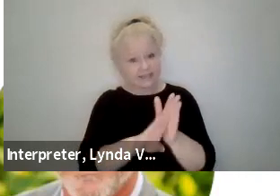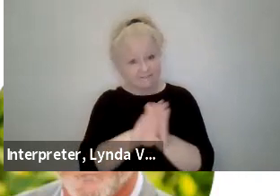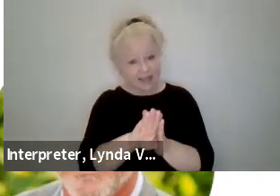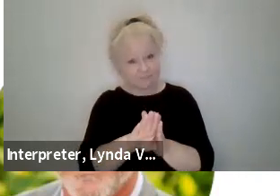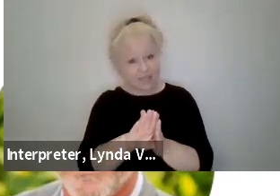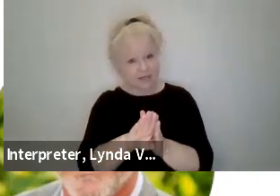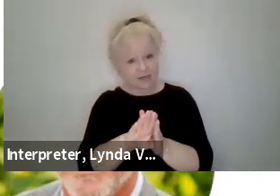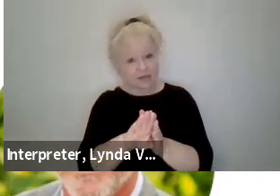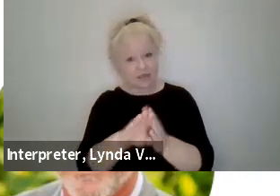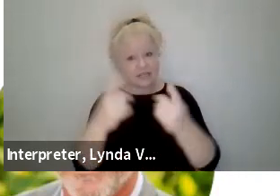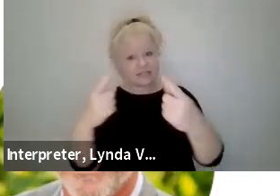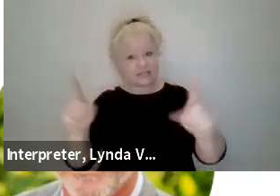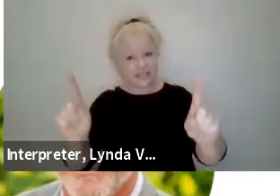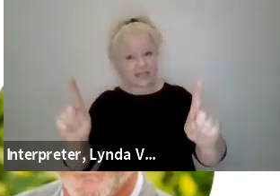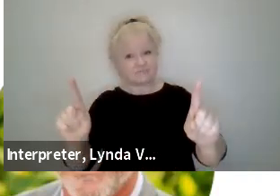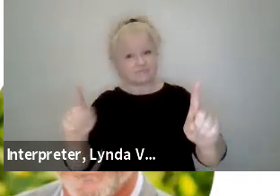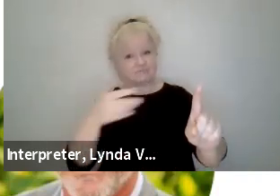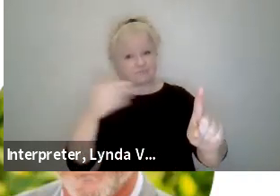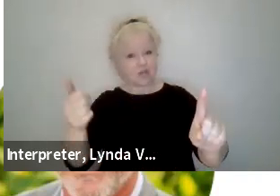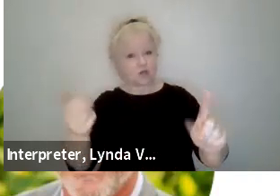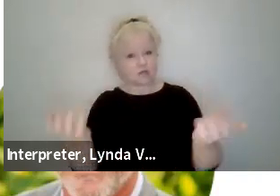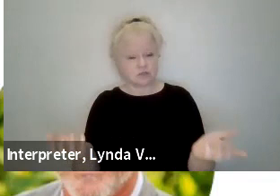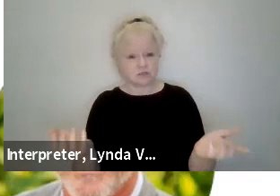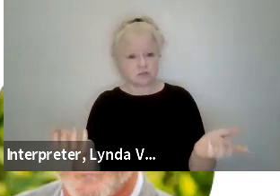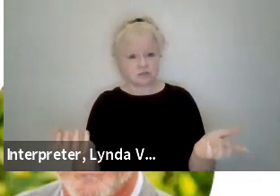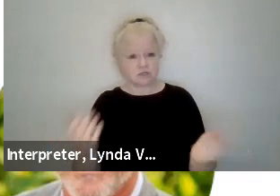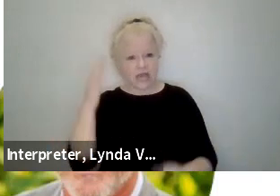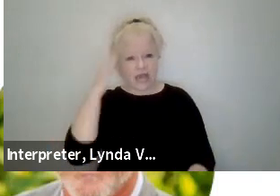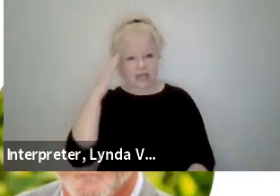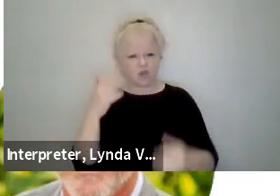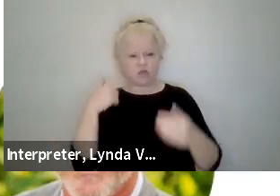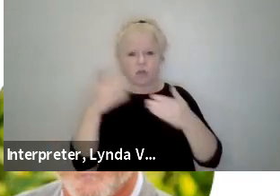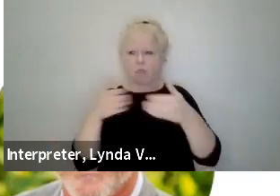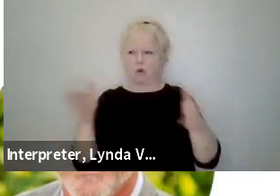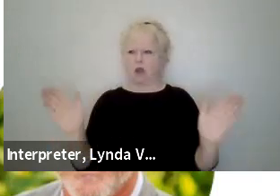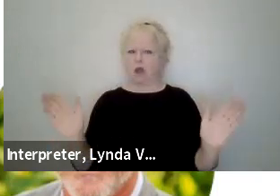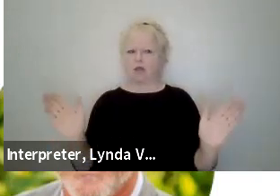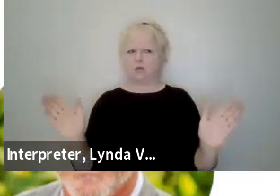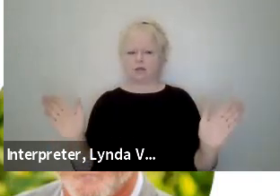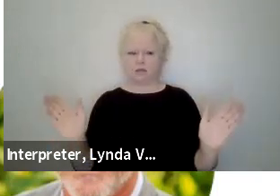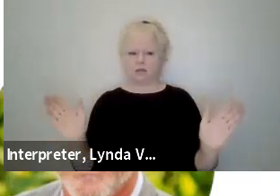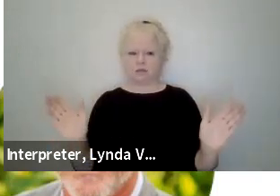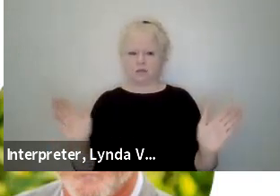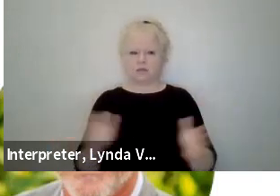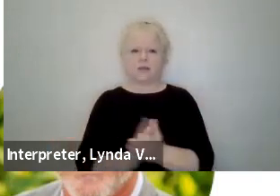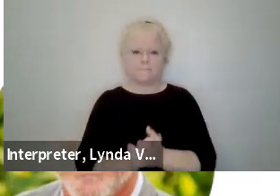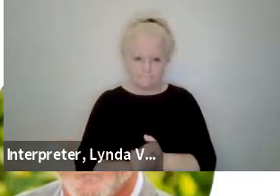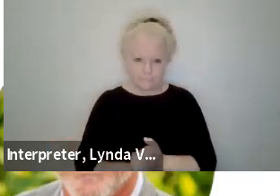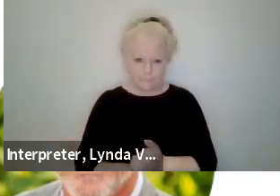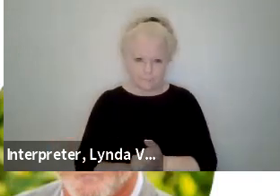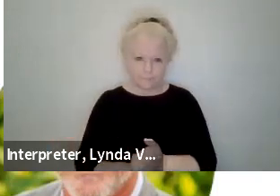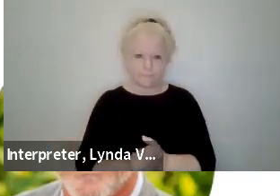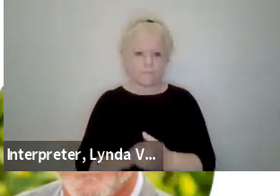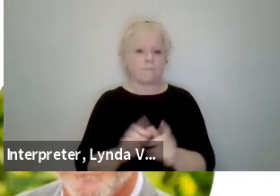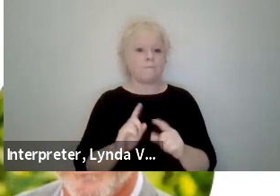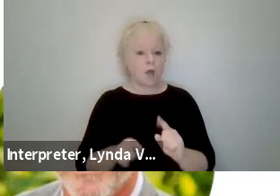being accomplished more effectively. And I know that is super broad, but a couple things I'll ask you to keep in mind